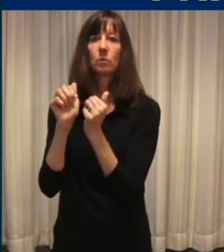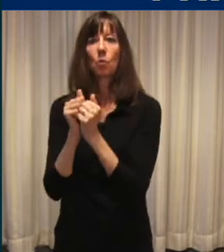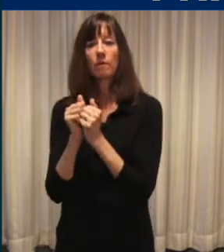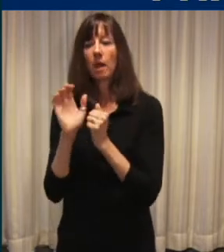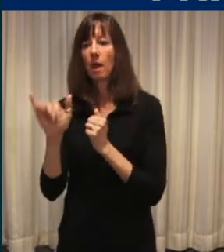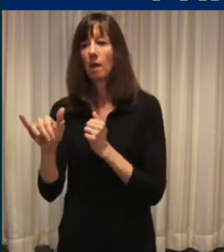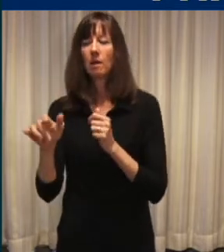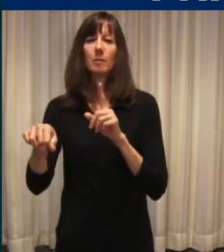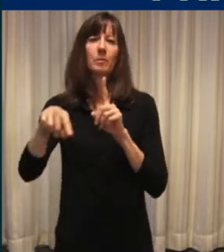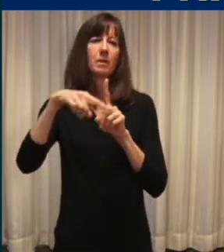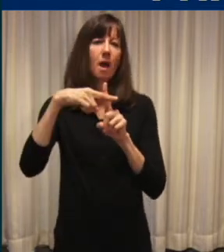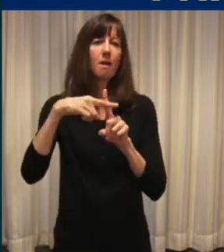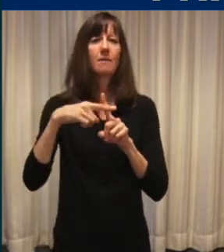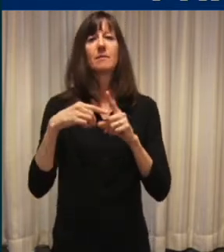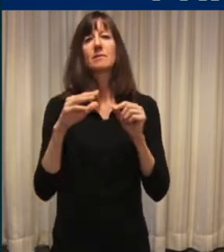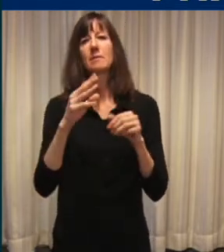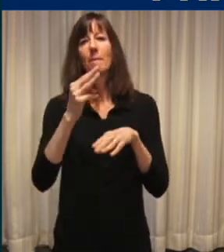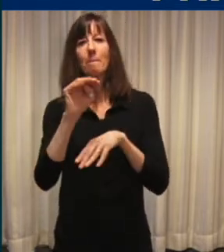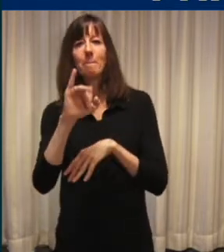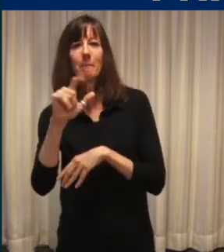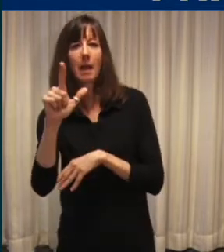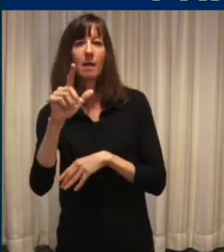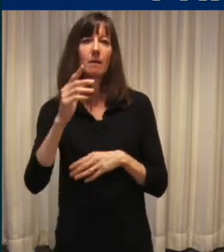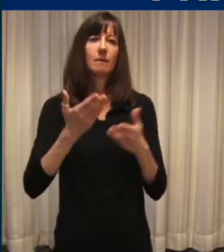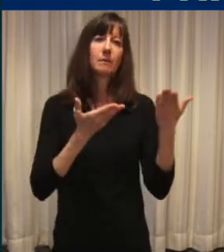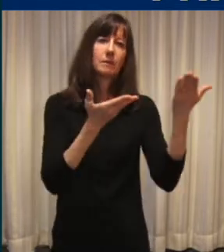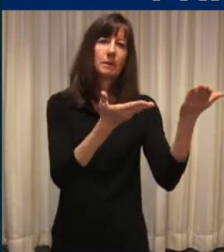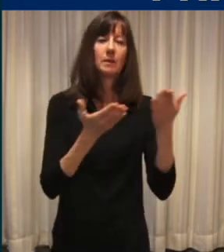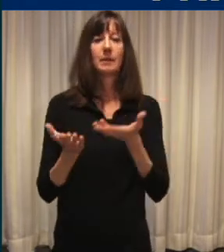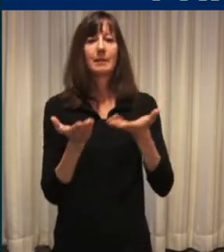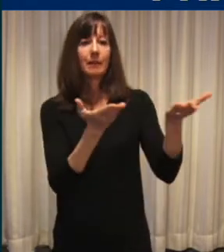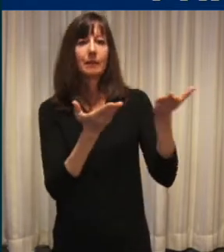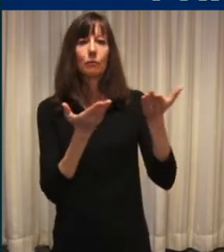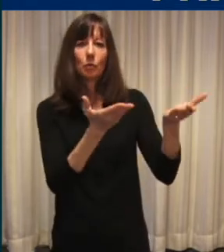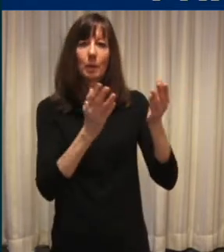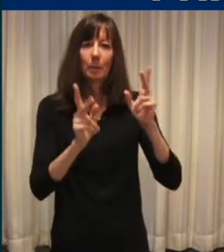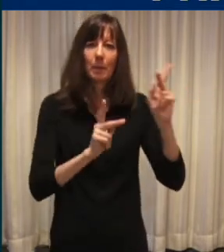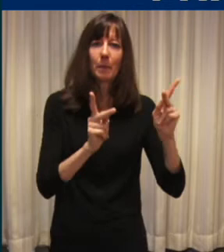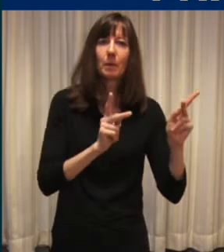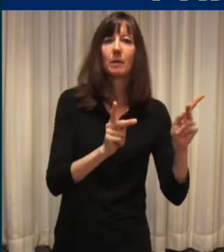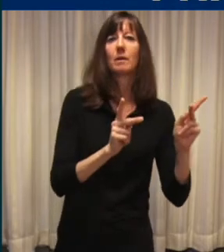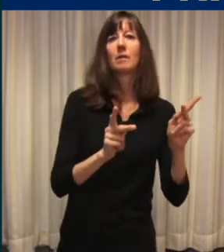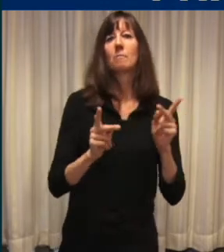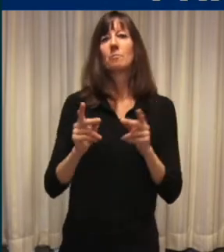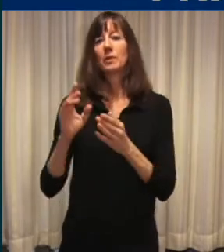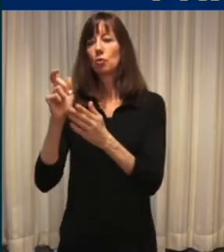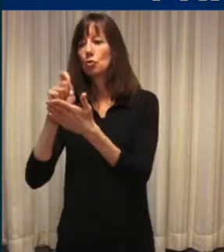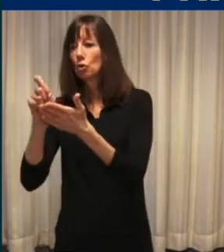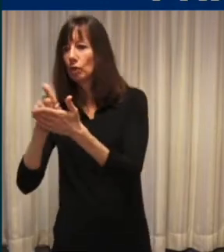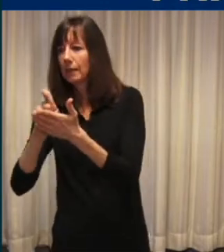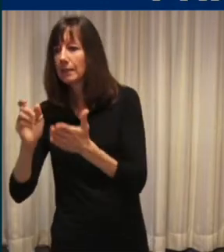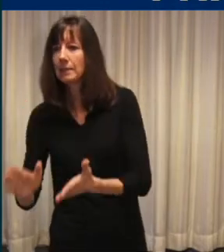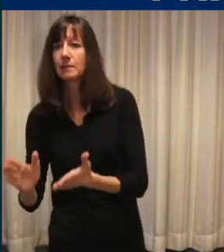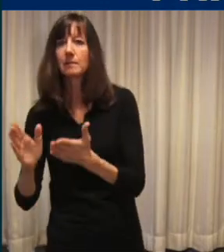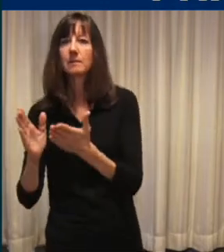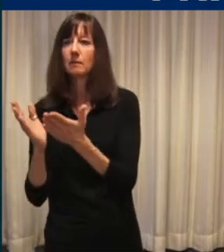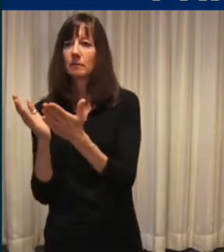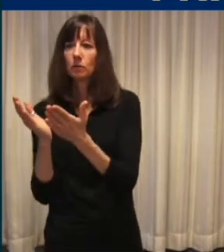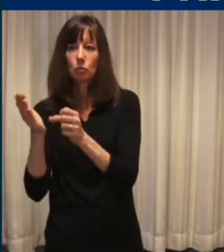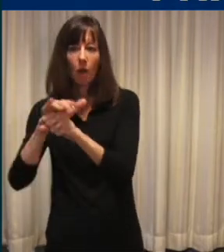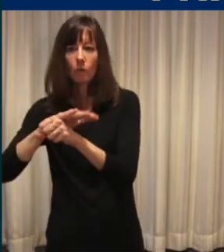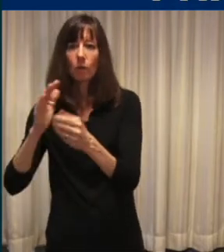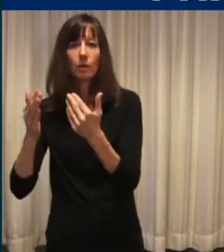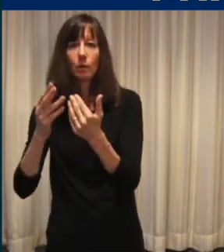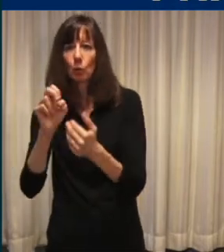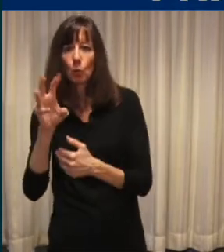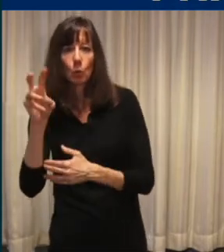delivery workers, our journalists that are in many cases putting themselves at risk to cover what's going on. All of these frontline workers, I